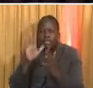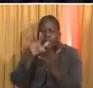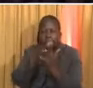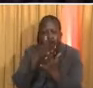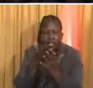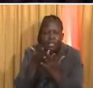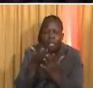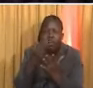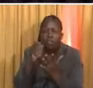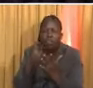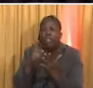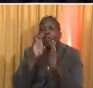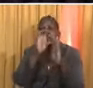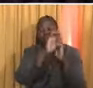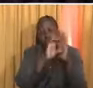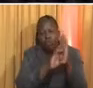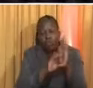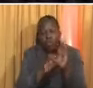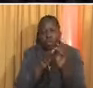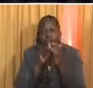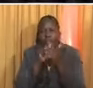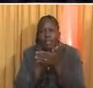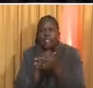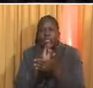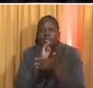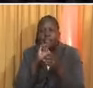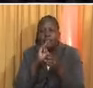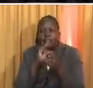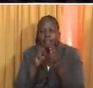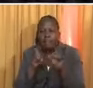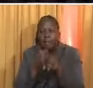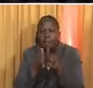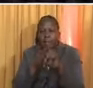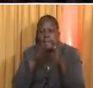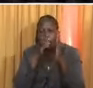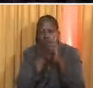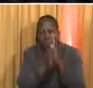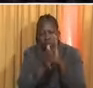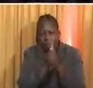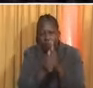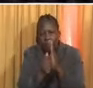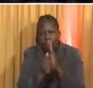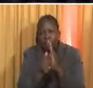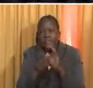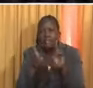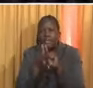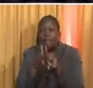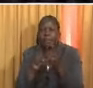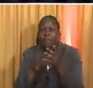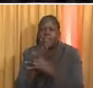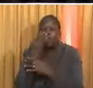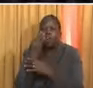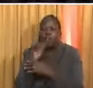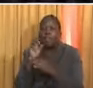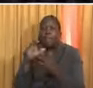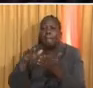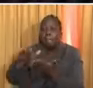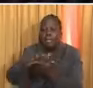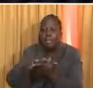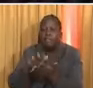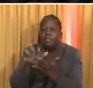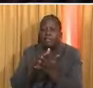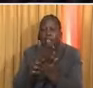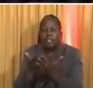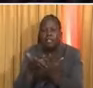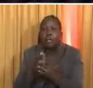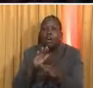the Constitution that in their individual perceptions constitute the basic structure of the Indian Constitution on a